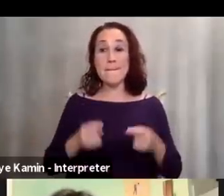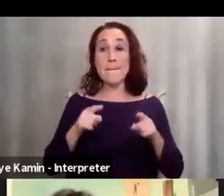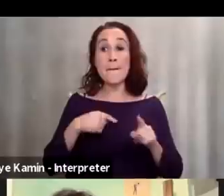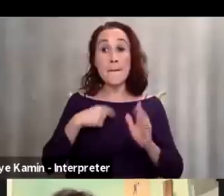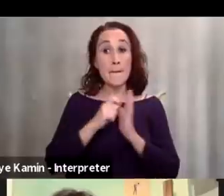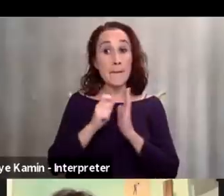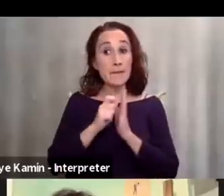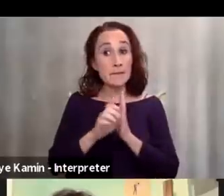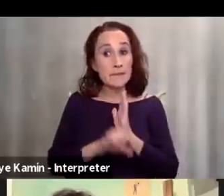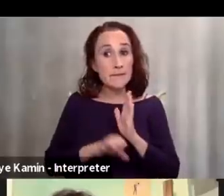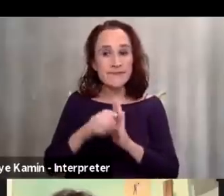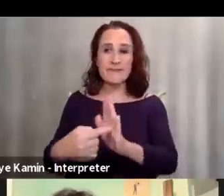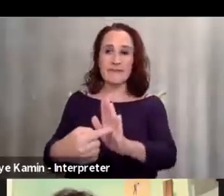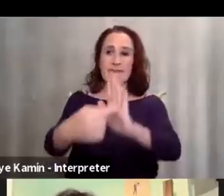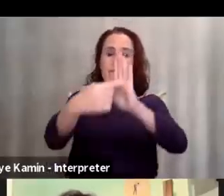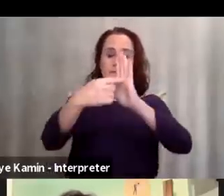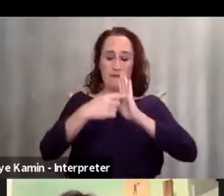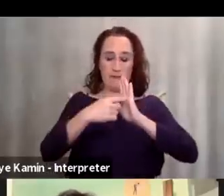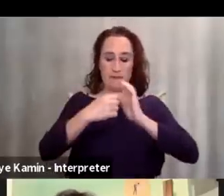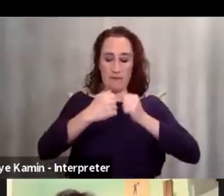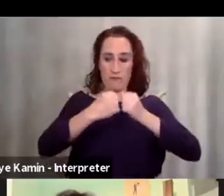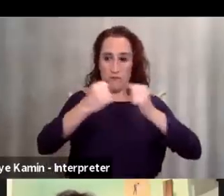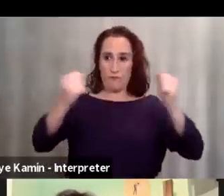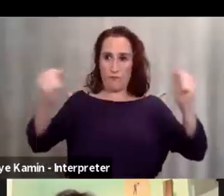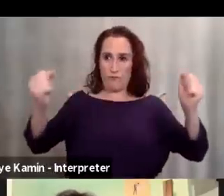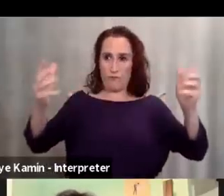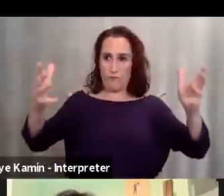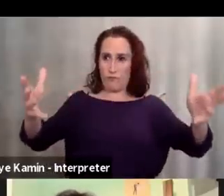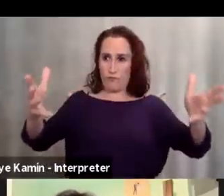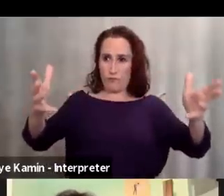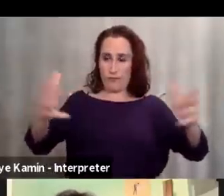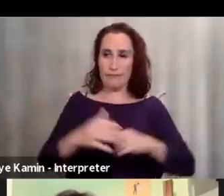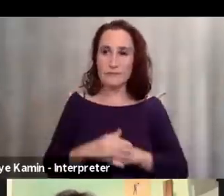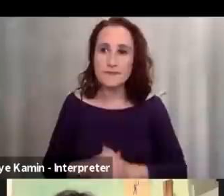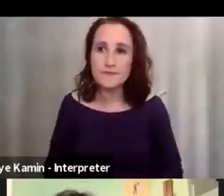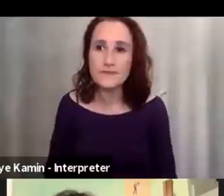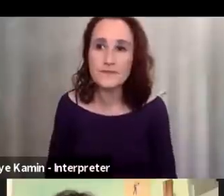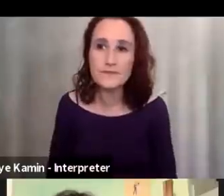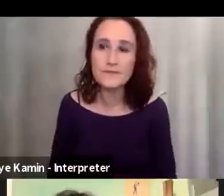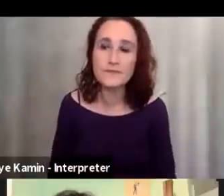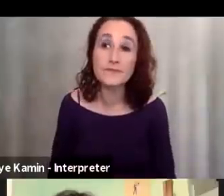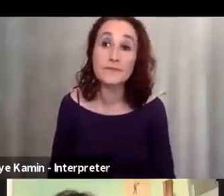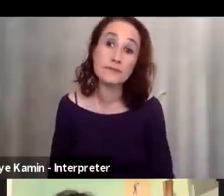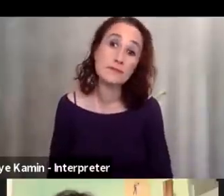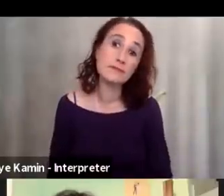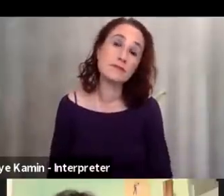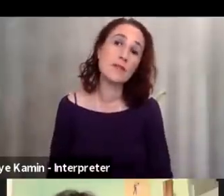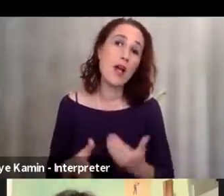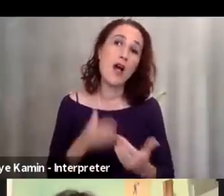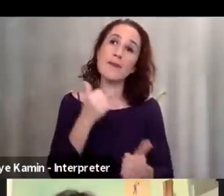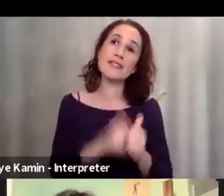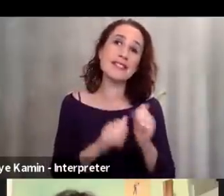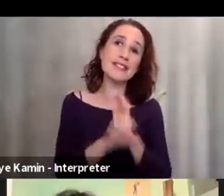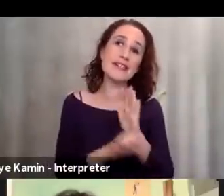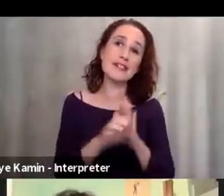character starts to reveal itself. But I've begun to understand that almost every character I write